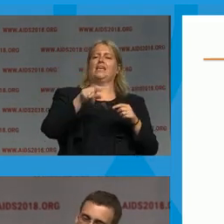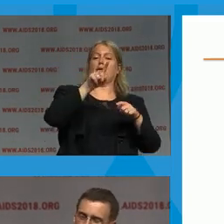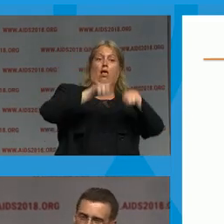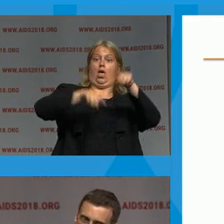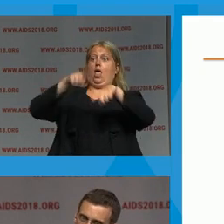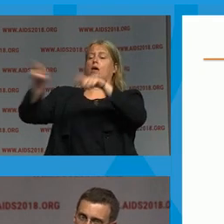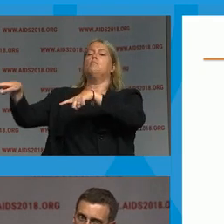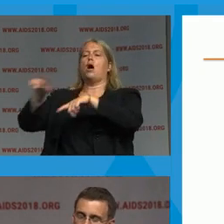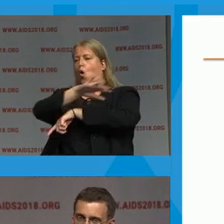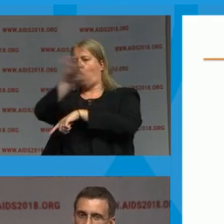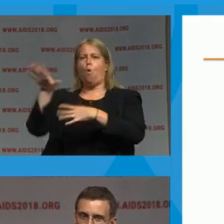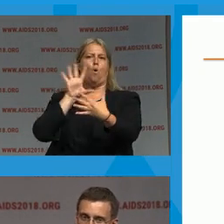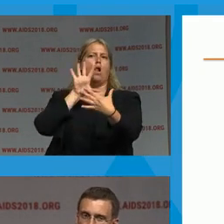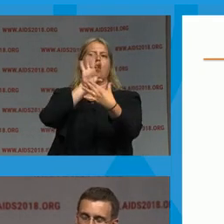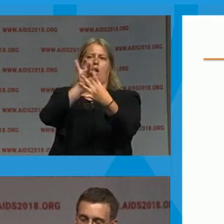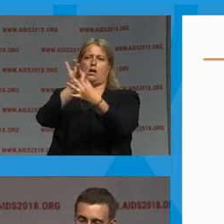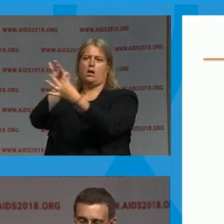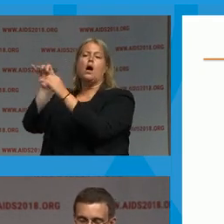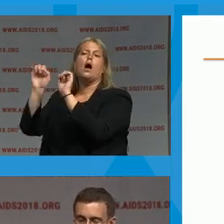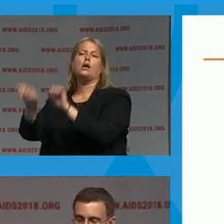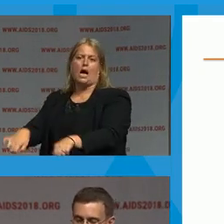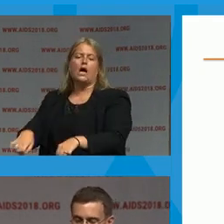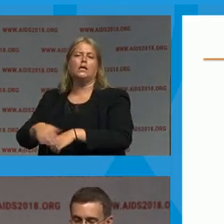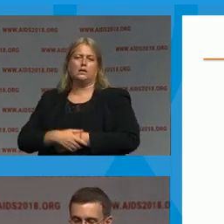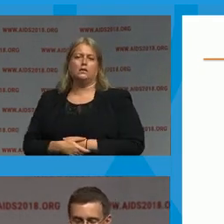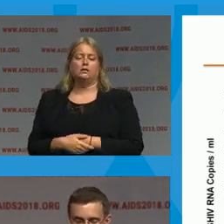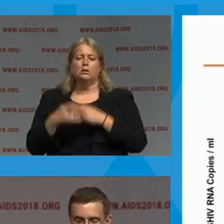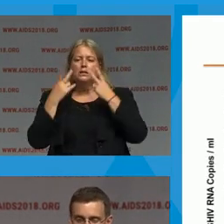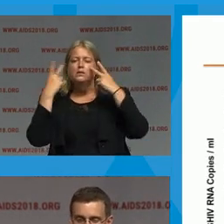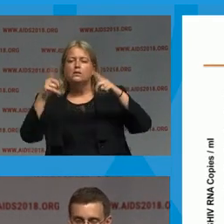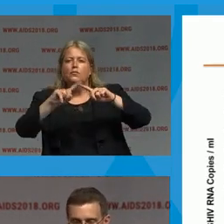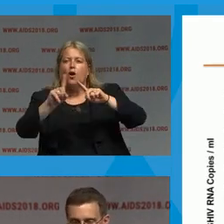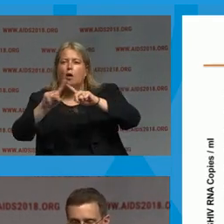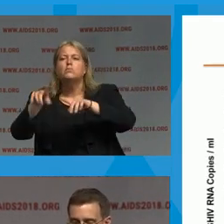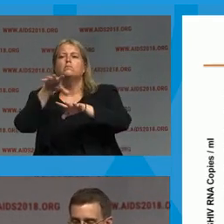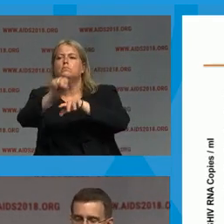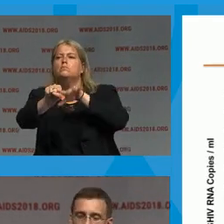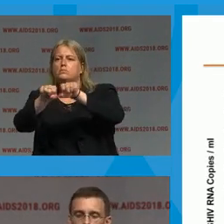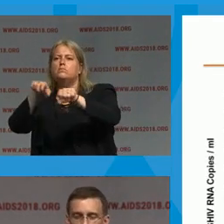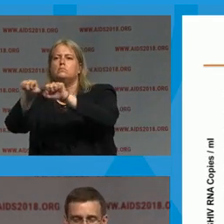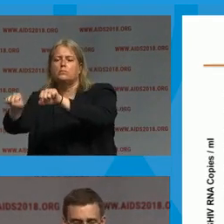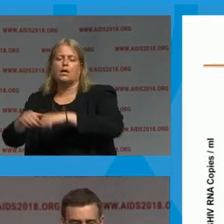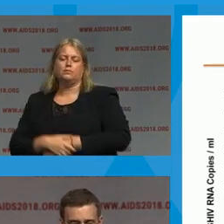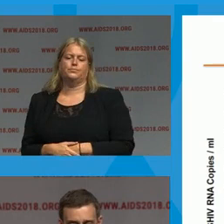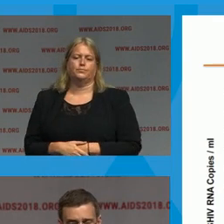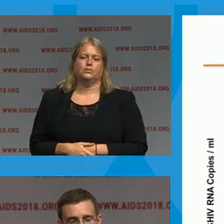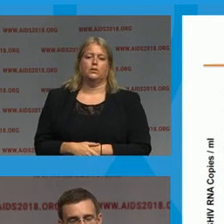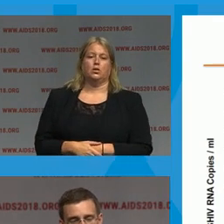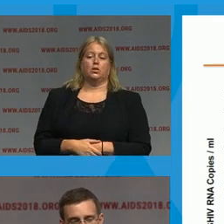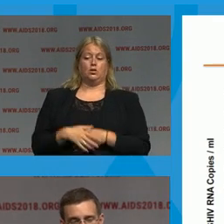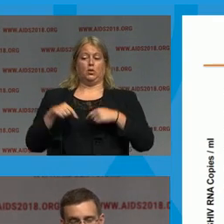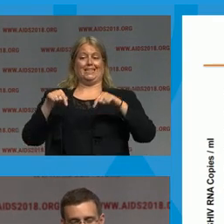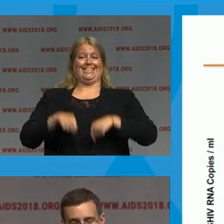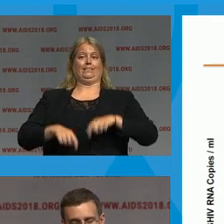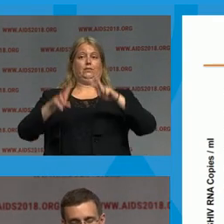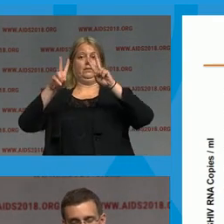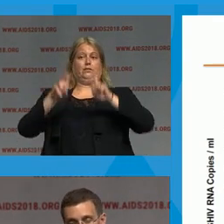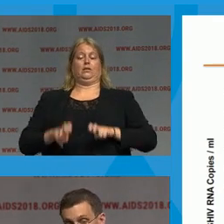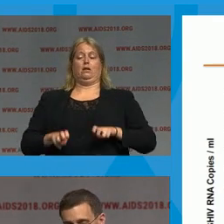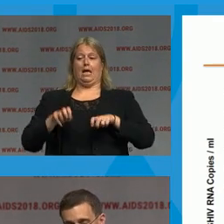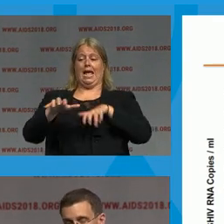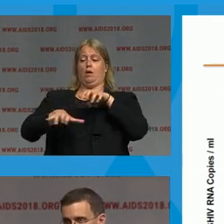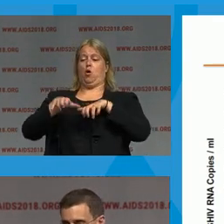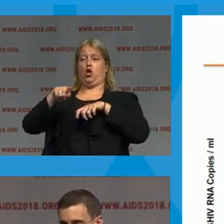variable. These antibodies can deal with that and can see all the different forms of HIV. So in this study, the animals